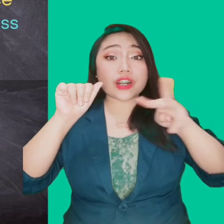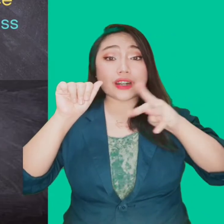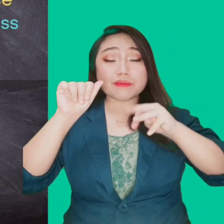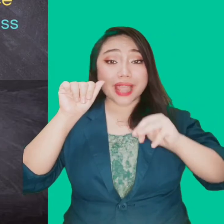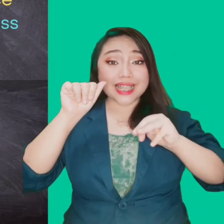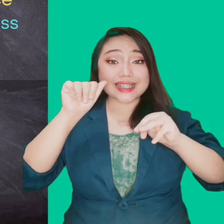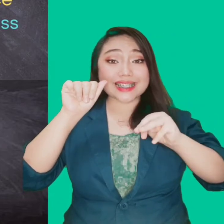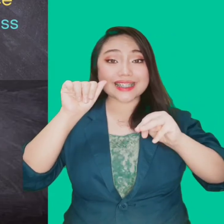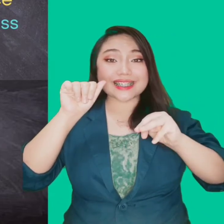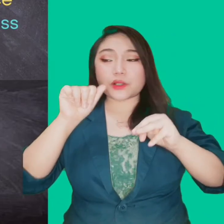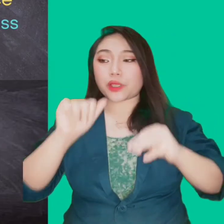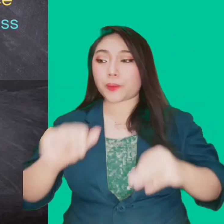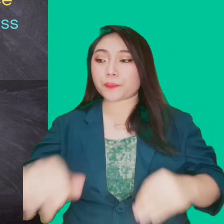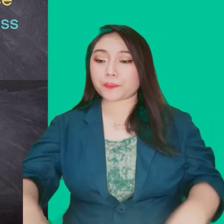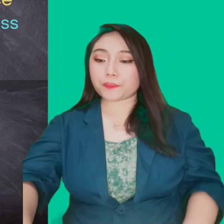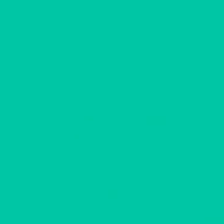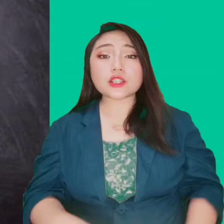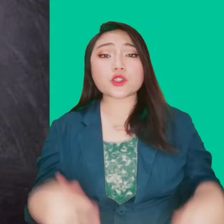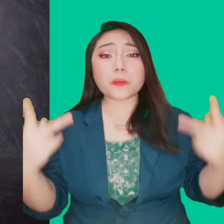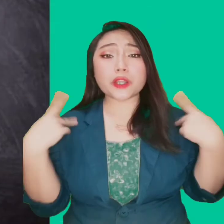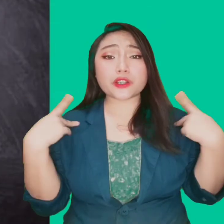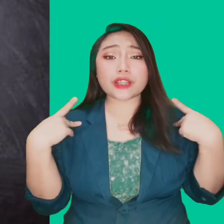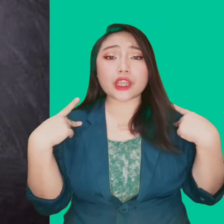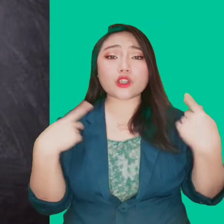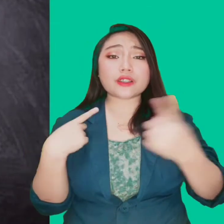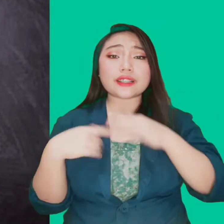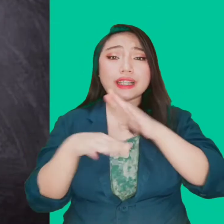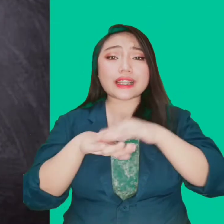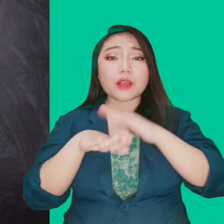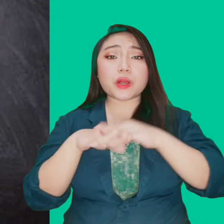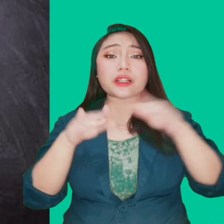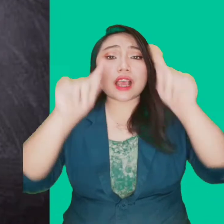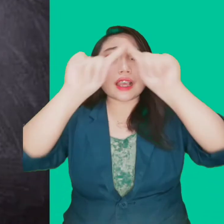force divided by mass.